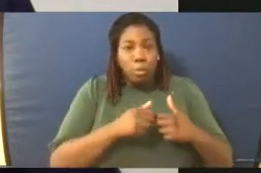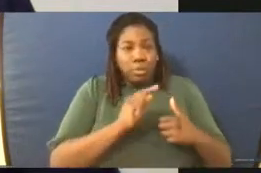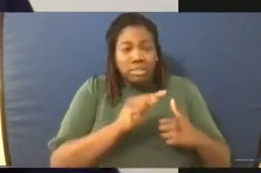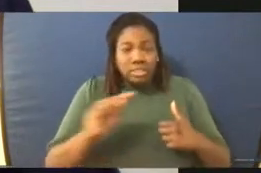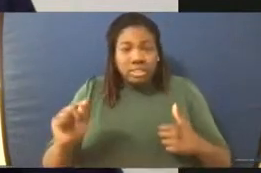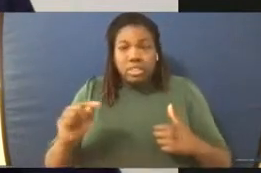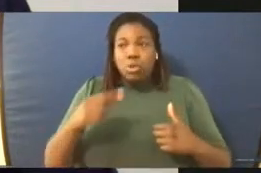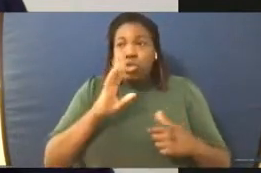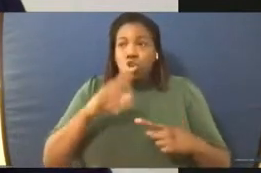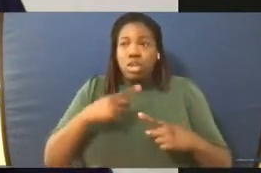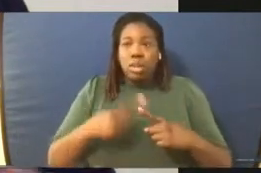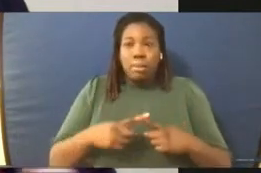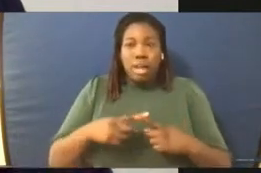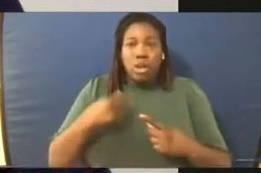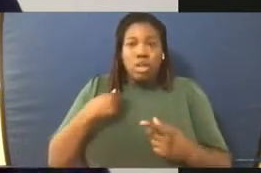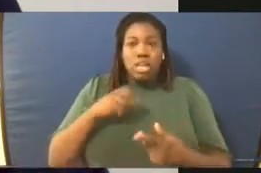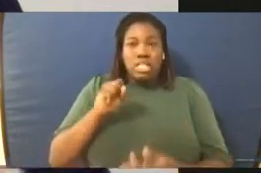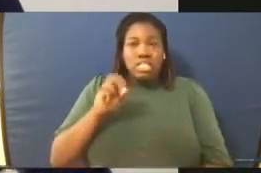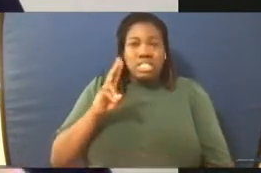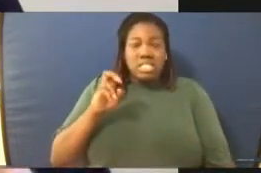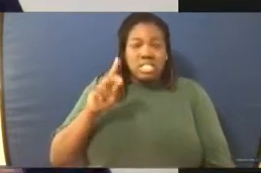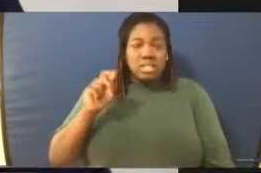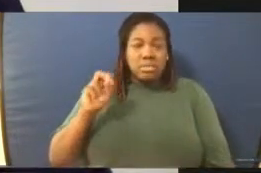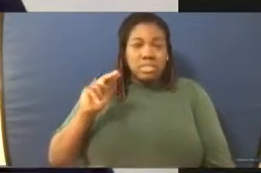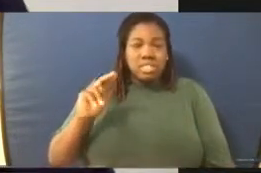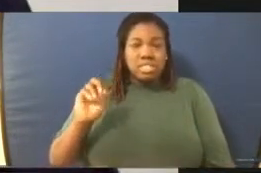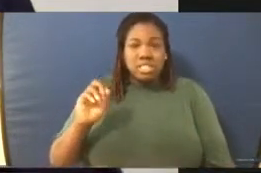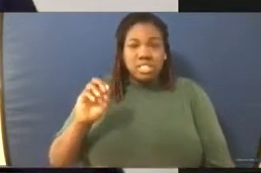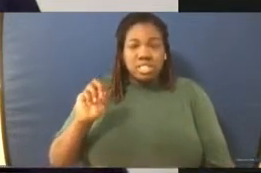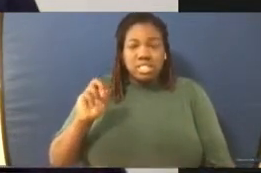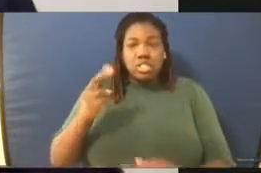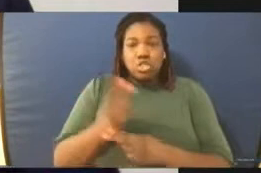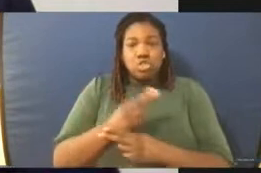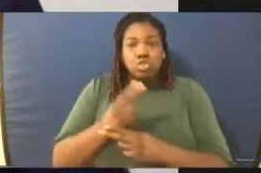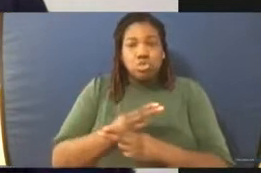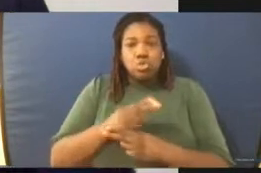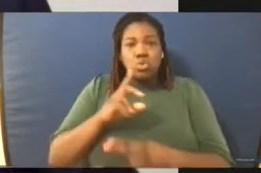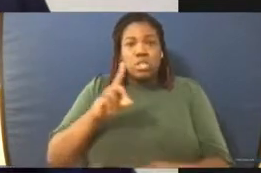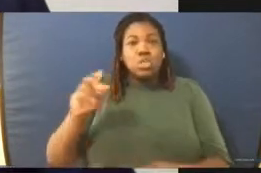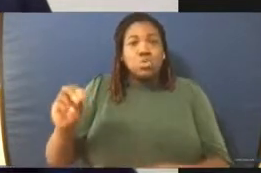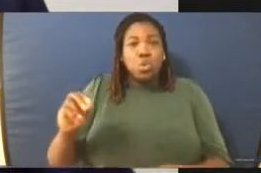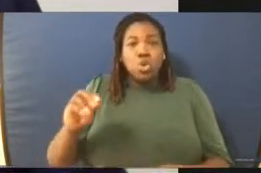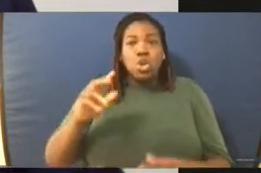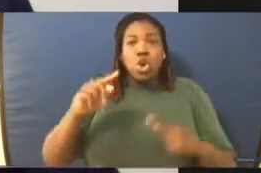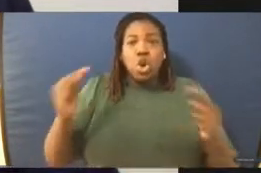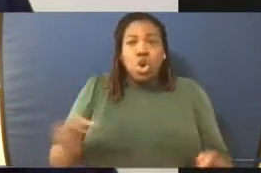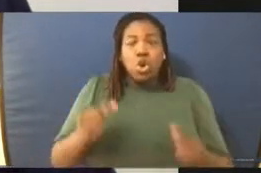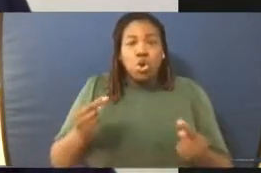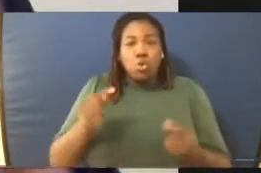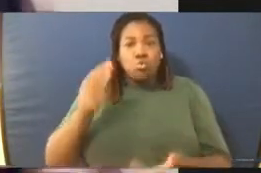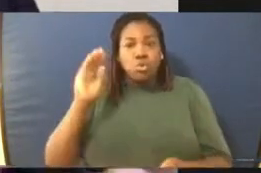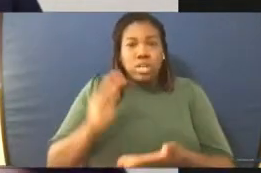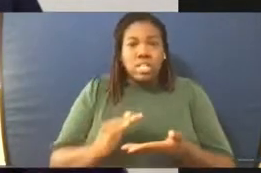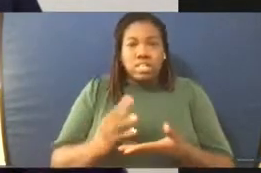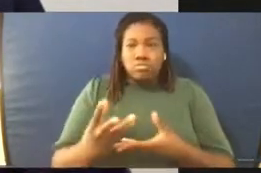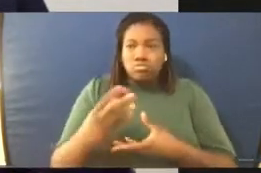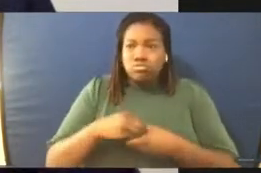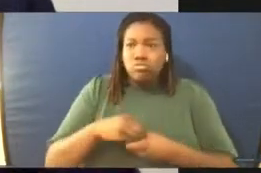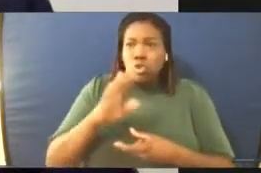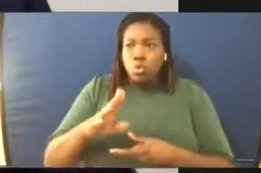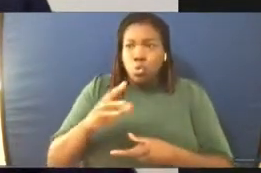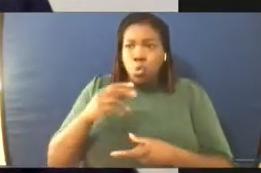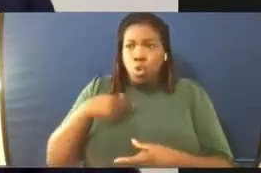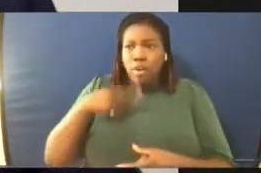talk about substance use disorder, what is your, where does harm reduction fit in your philosophy or